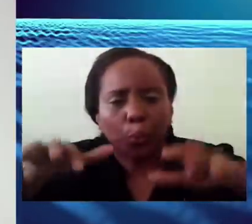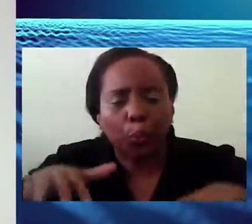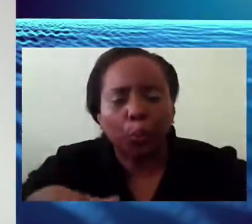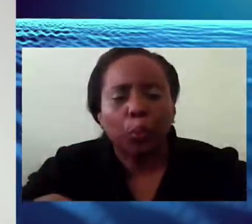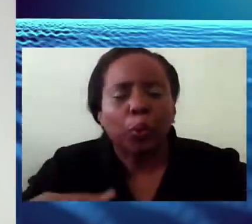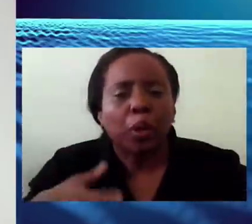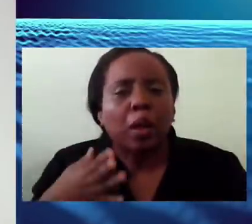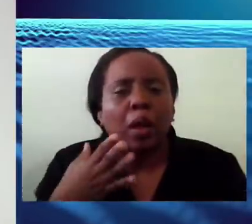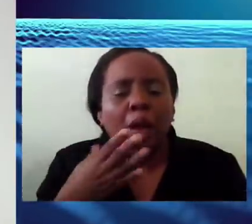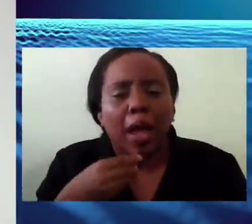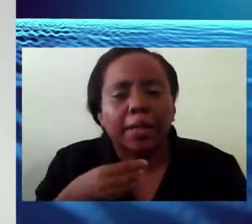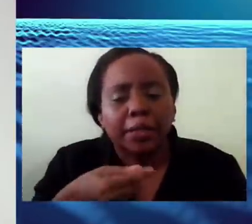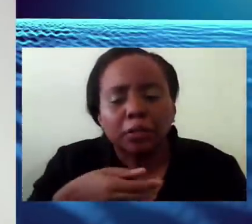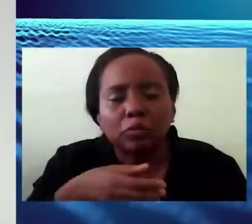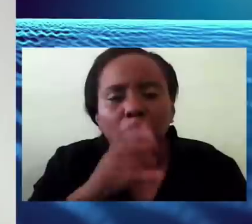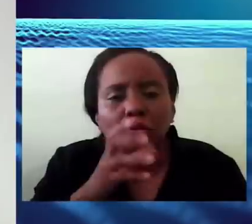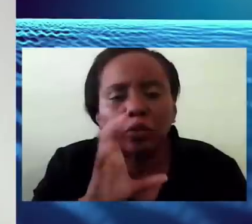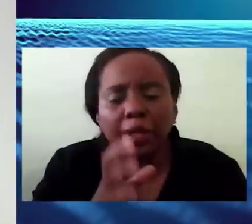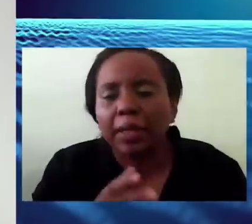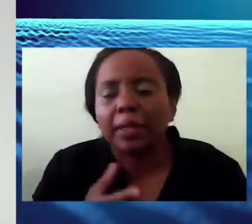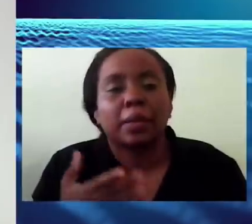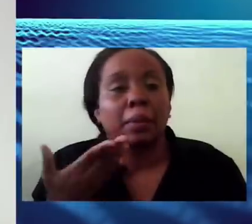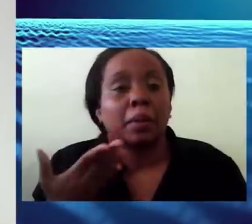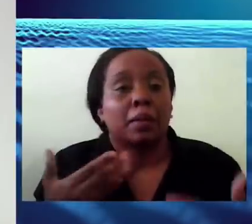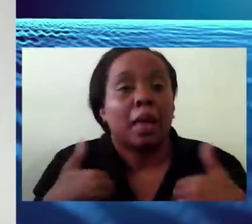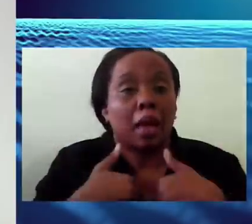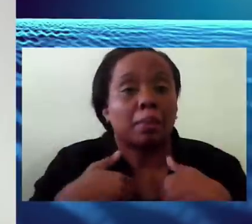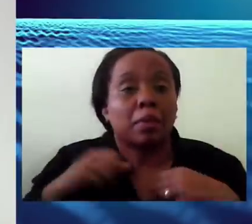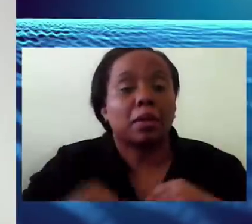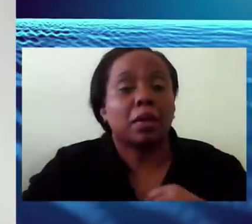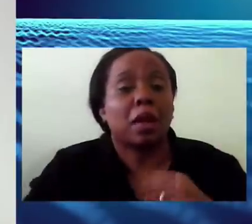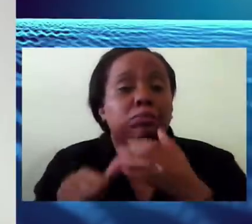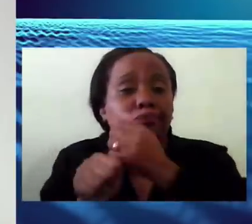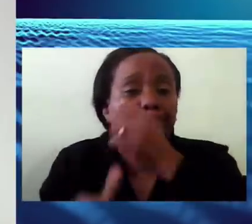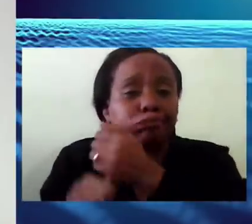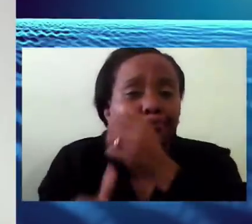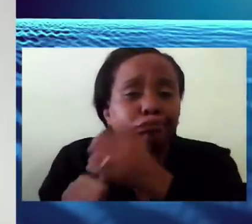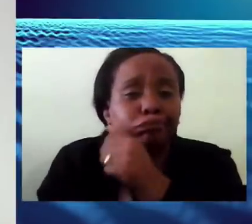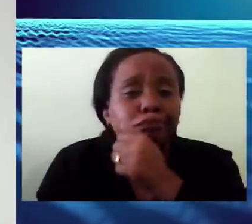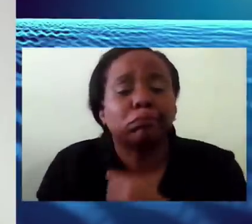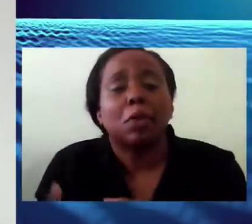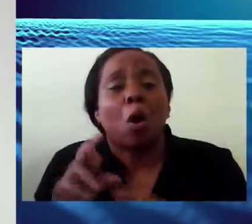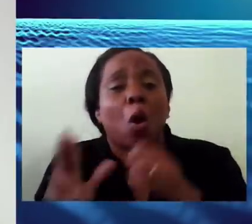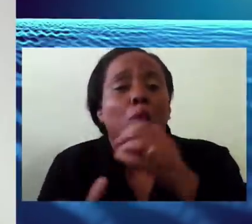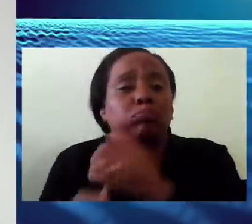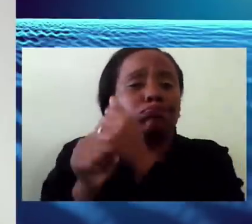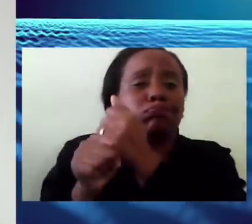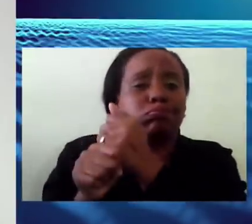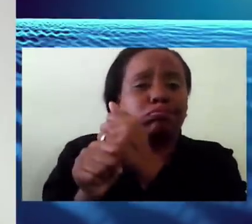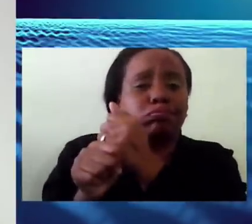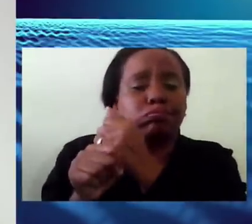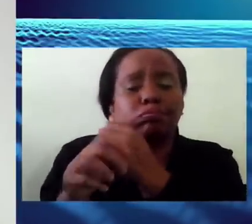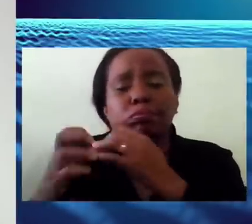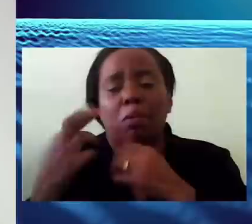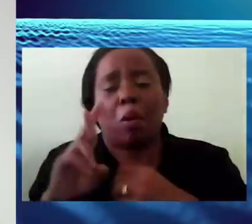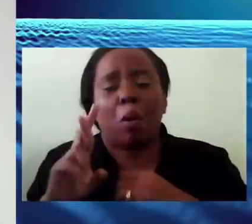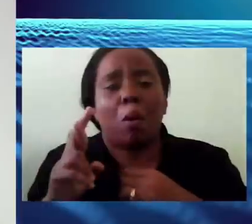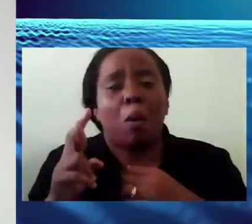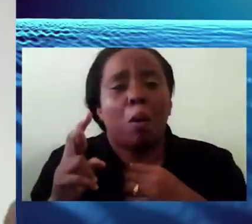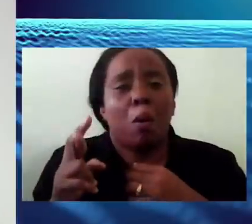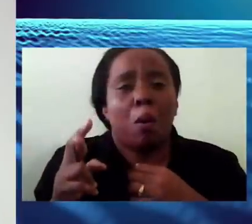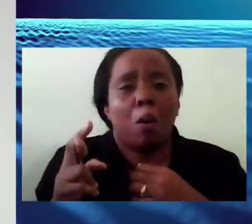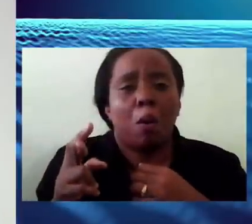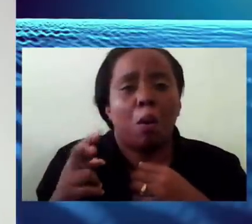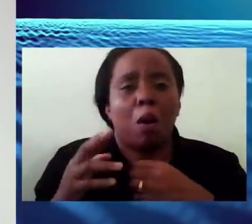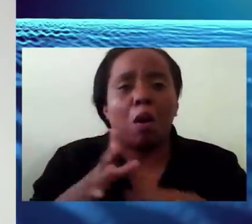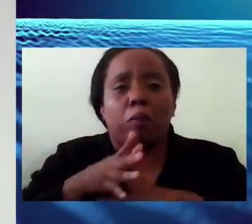digestive problems, vomiting, constipation, diarrhea. These are things that may not necessarily manifest themselves instantly,